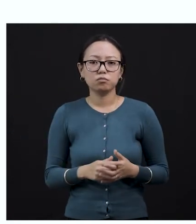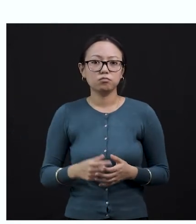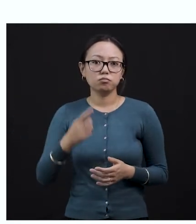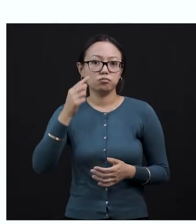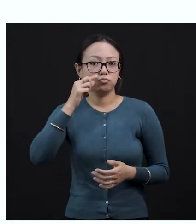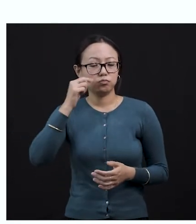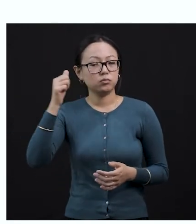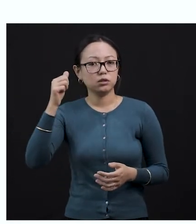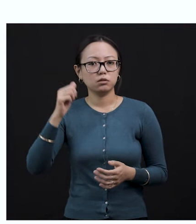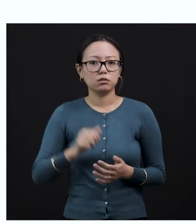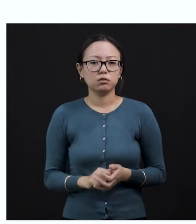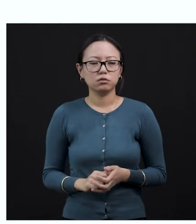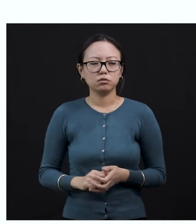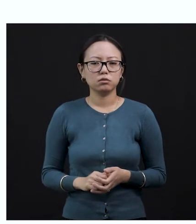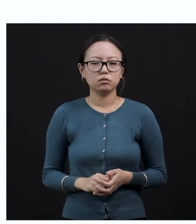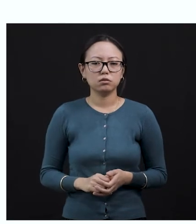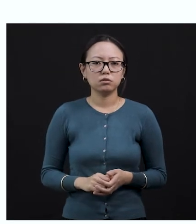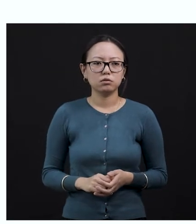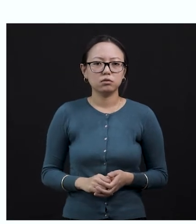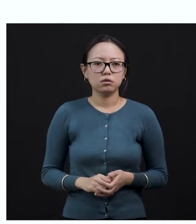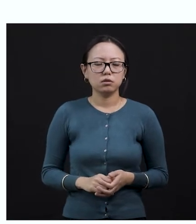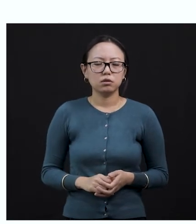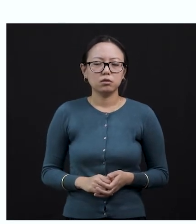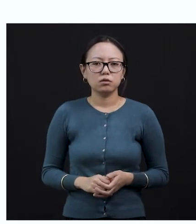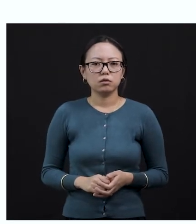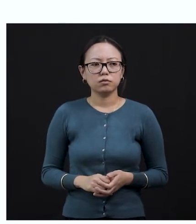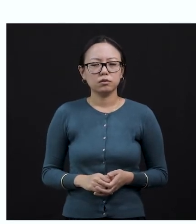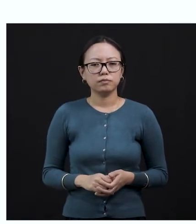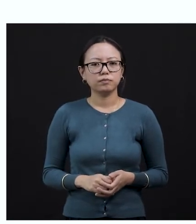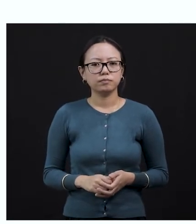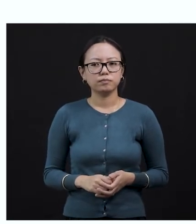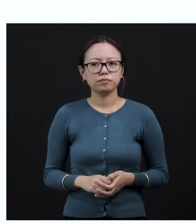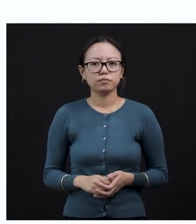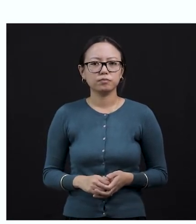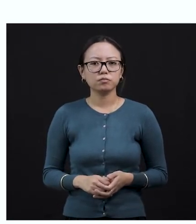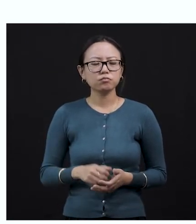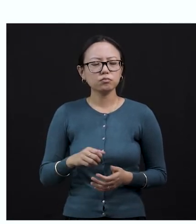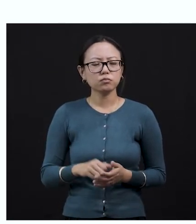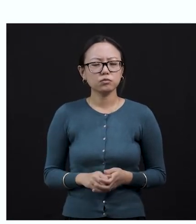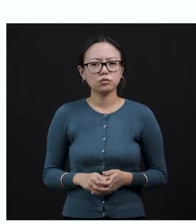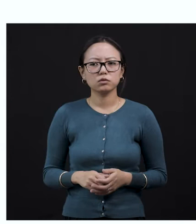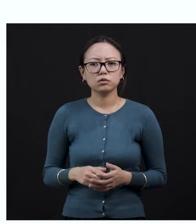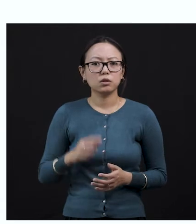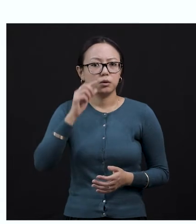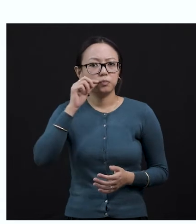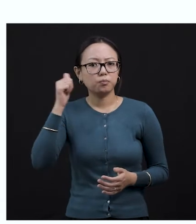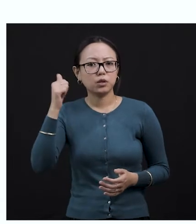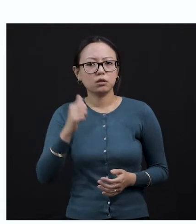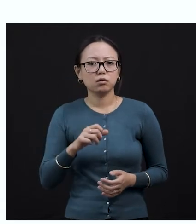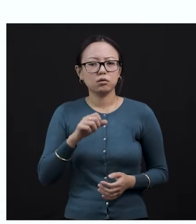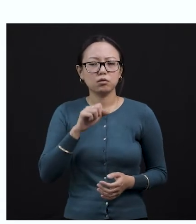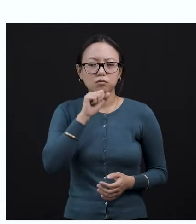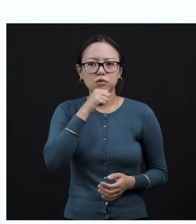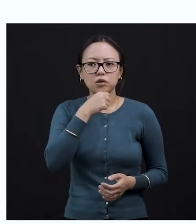okay. The oldest male member of the family was the head of the Kula. So when he